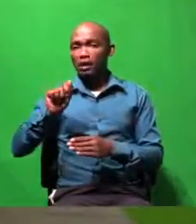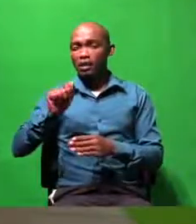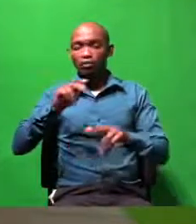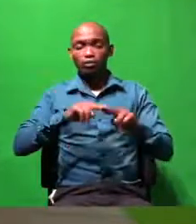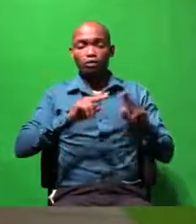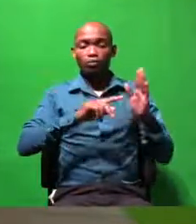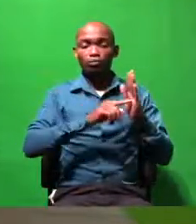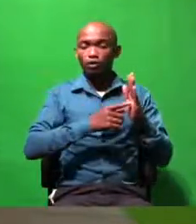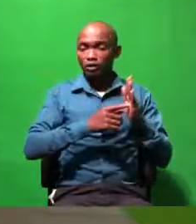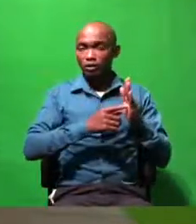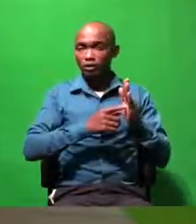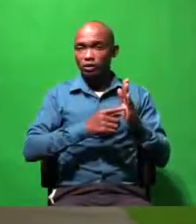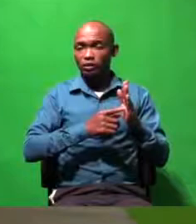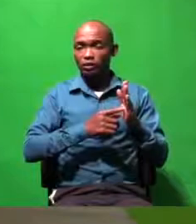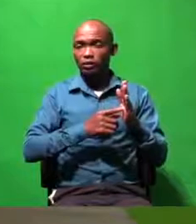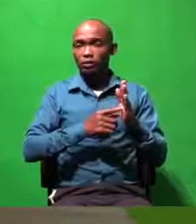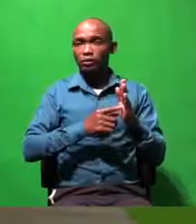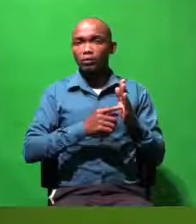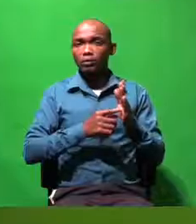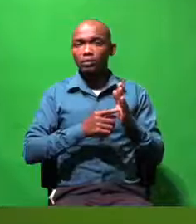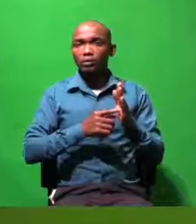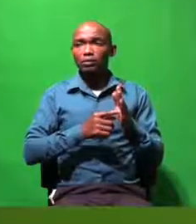the permanent